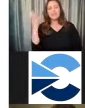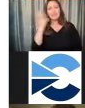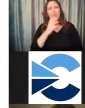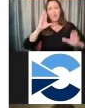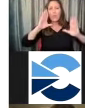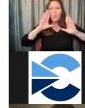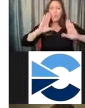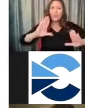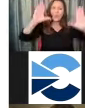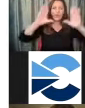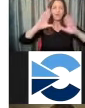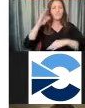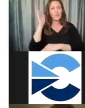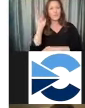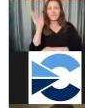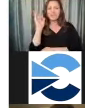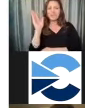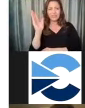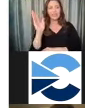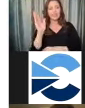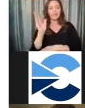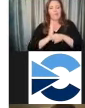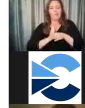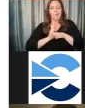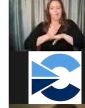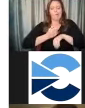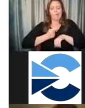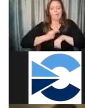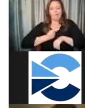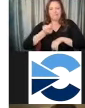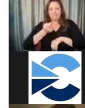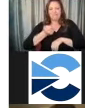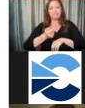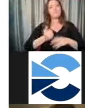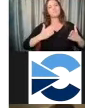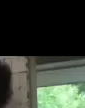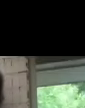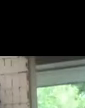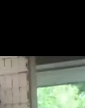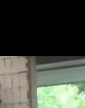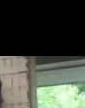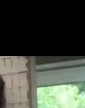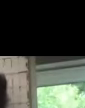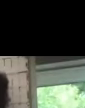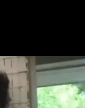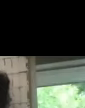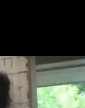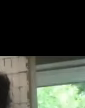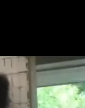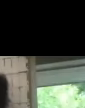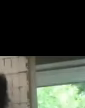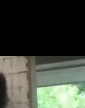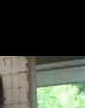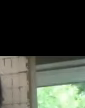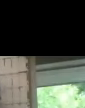wonderful presentation. We are a bit over time, so I'm so happy the presenters have been answering